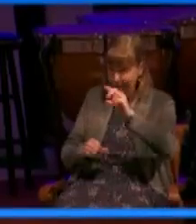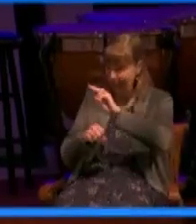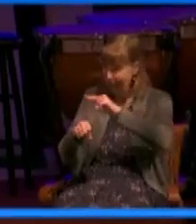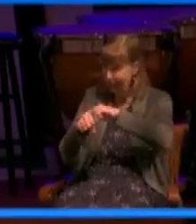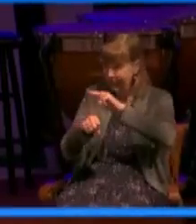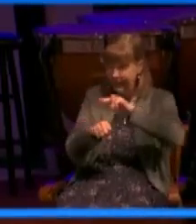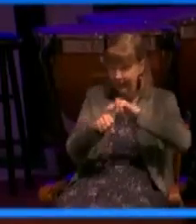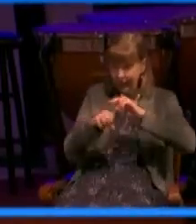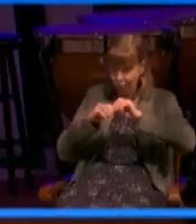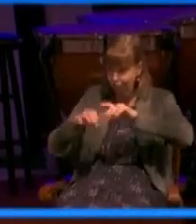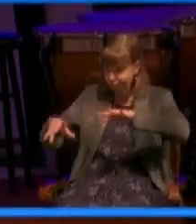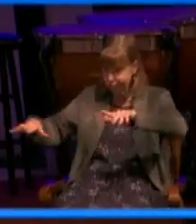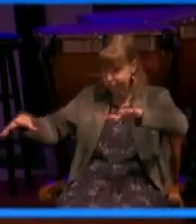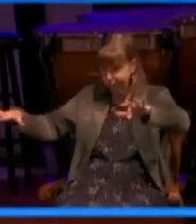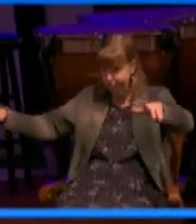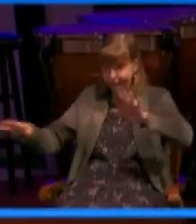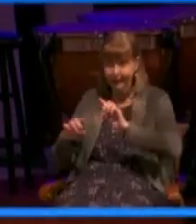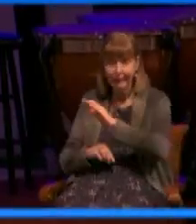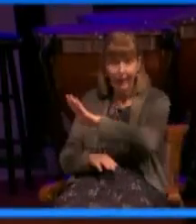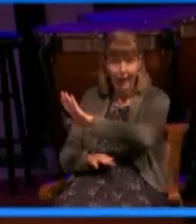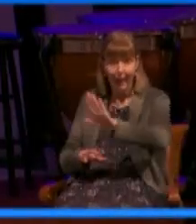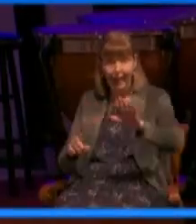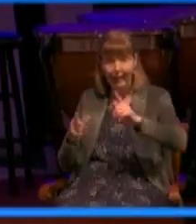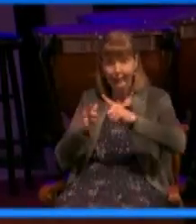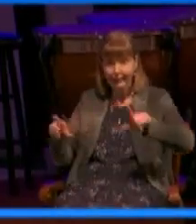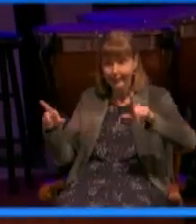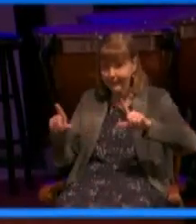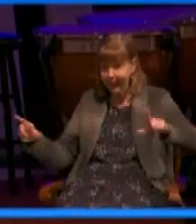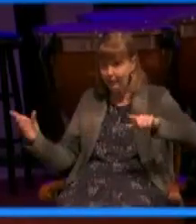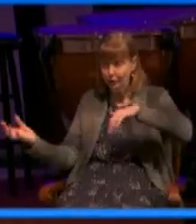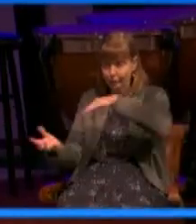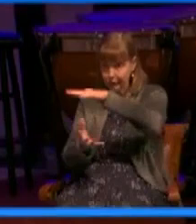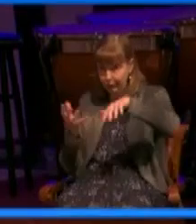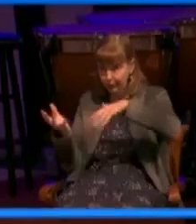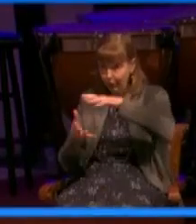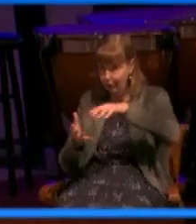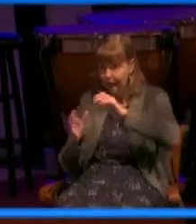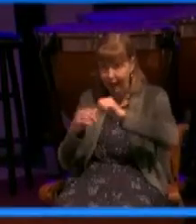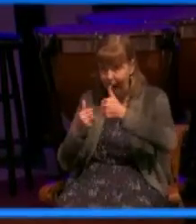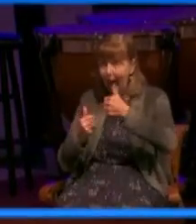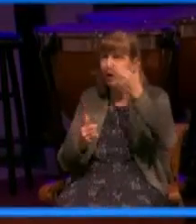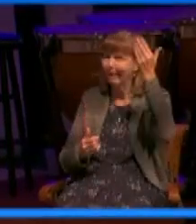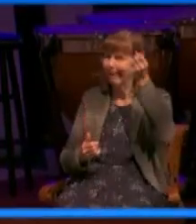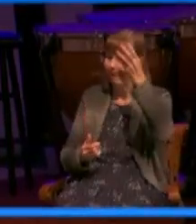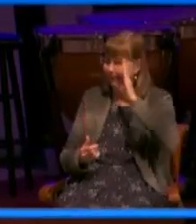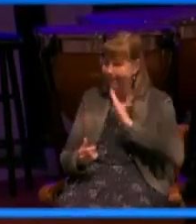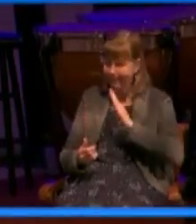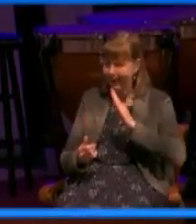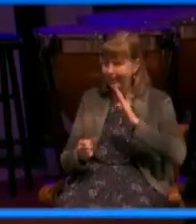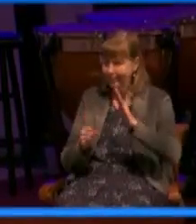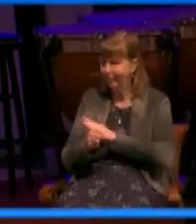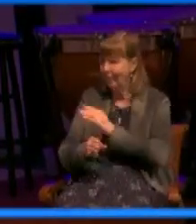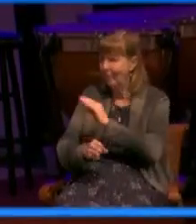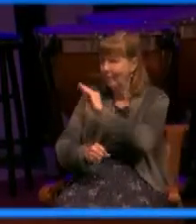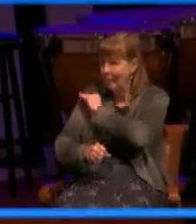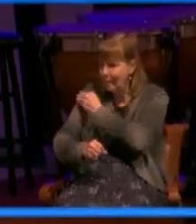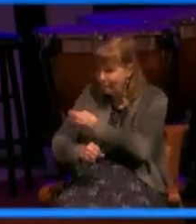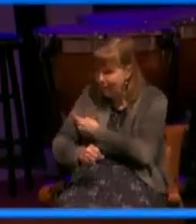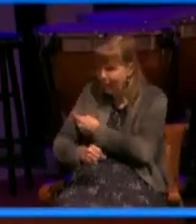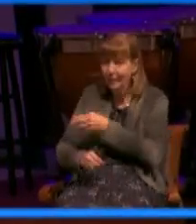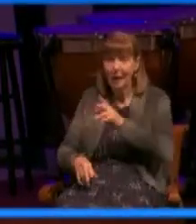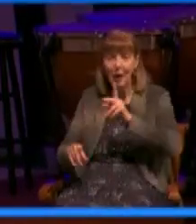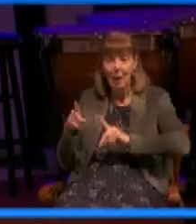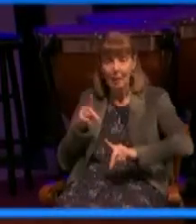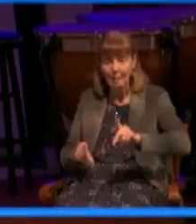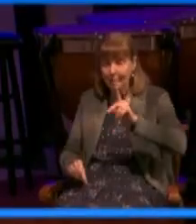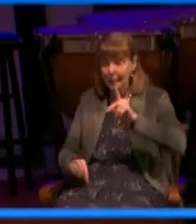Why? Because he is God Almighty. He is the God who makes the lame to walk and the blind to see. He is the God in